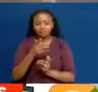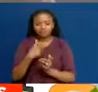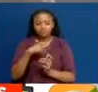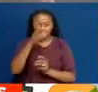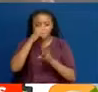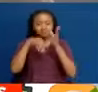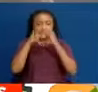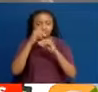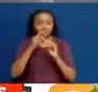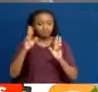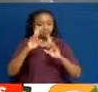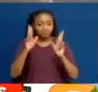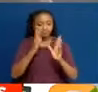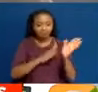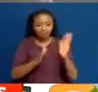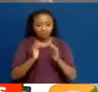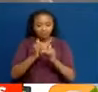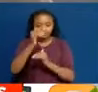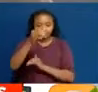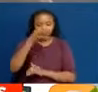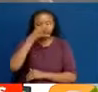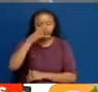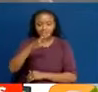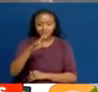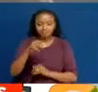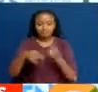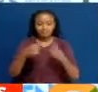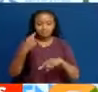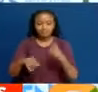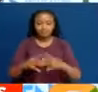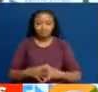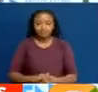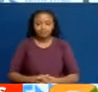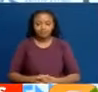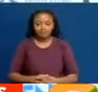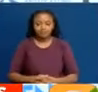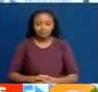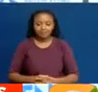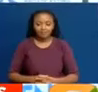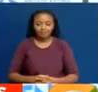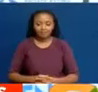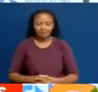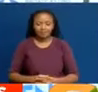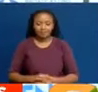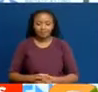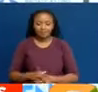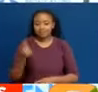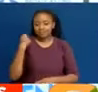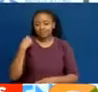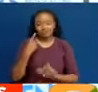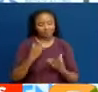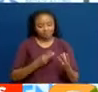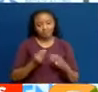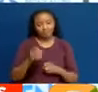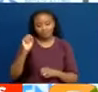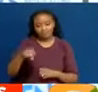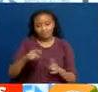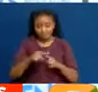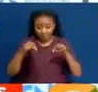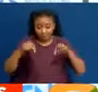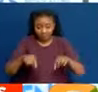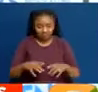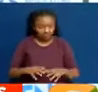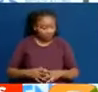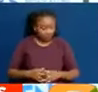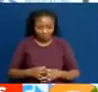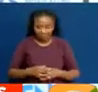into the 2024 Paris Olympic Games. I can say maybe the only easy day was yesterday for me, and I have to